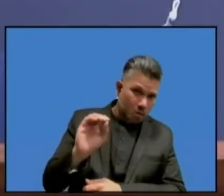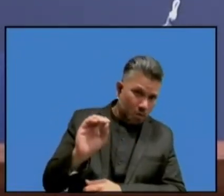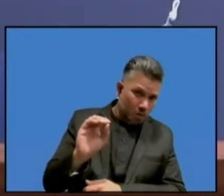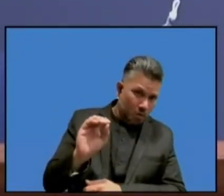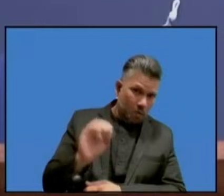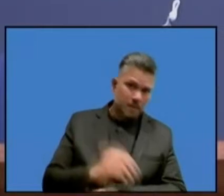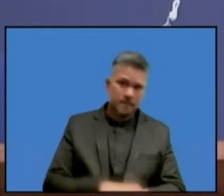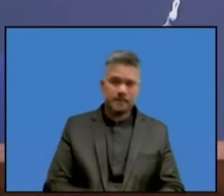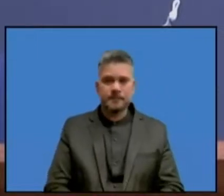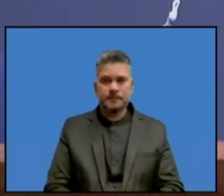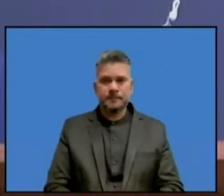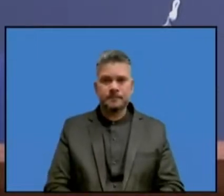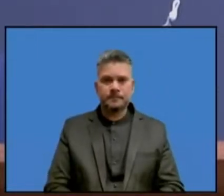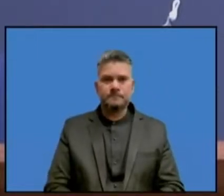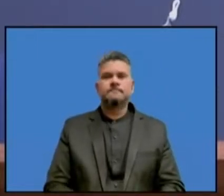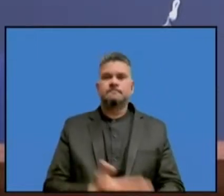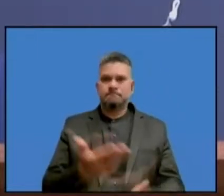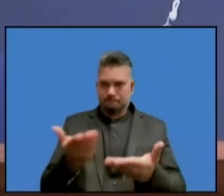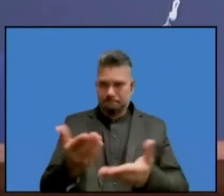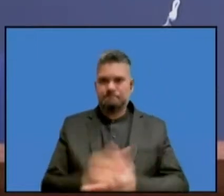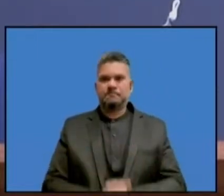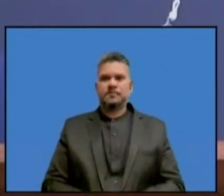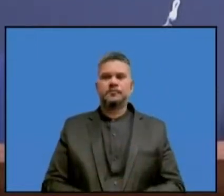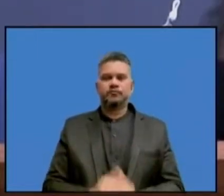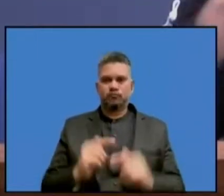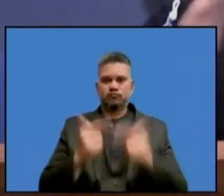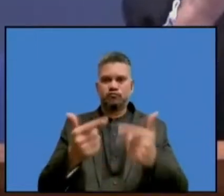So please, the floor is yours.